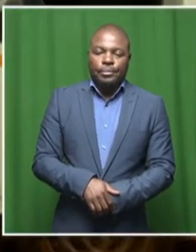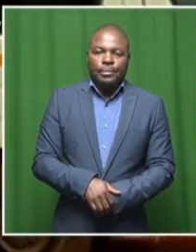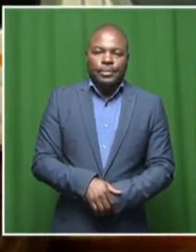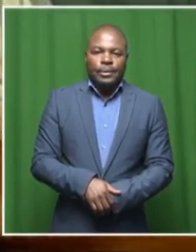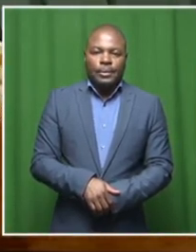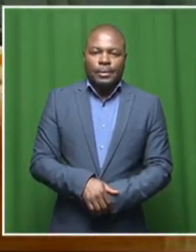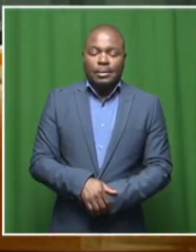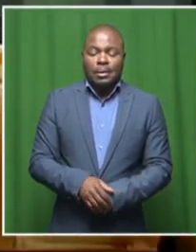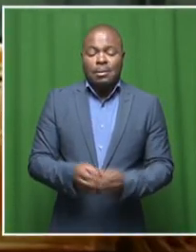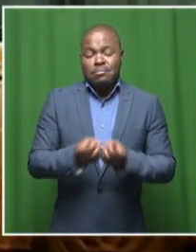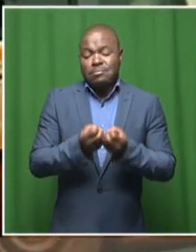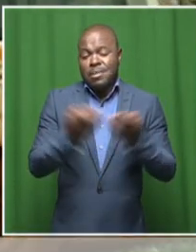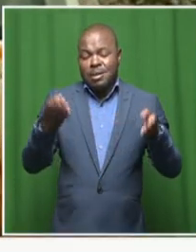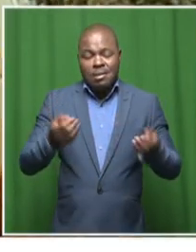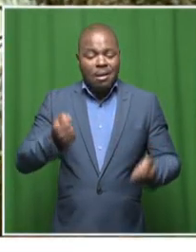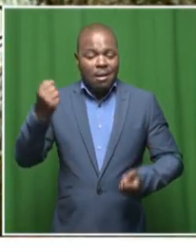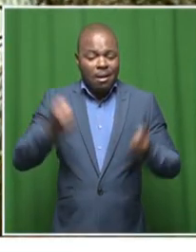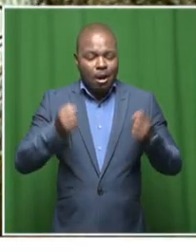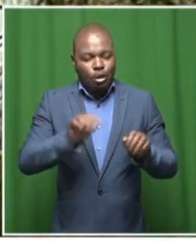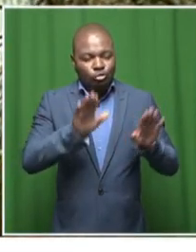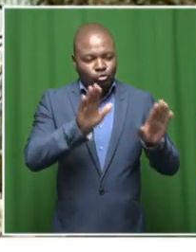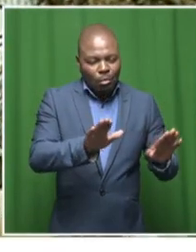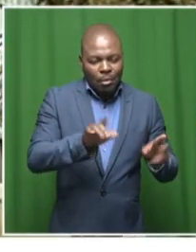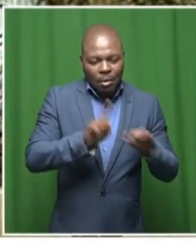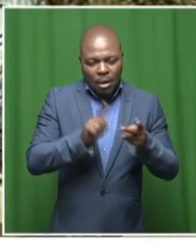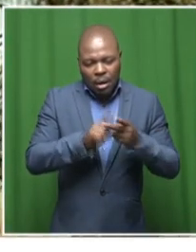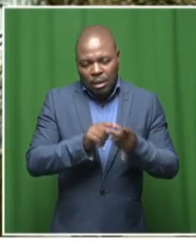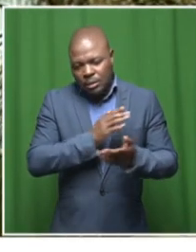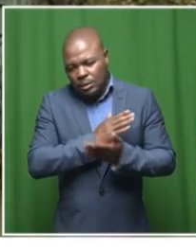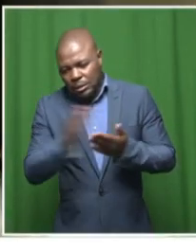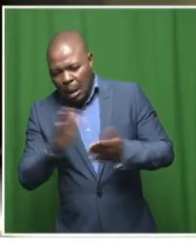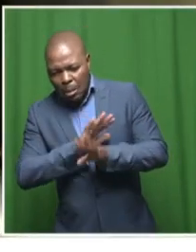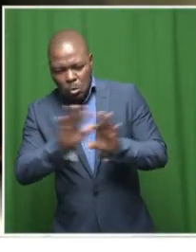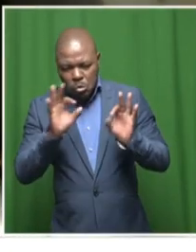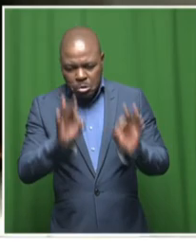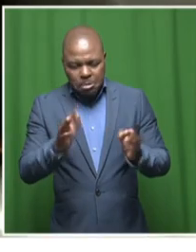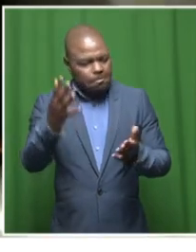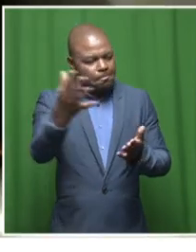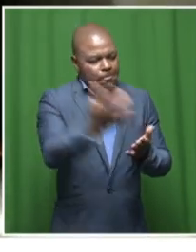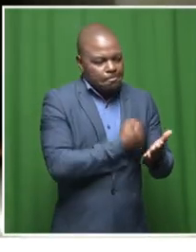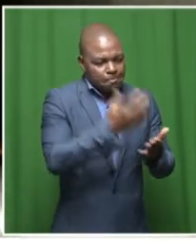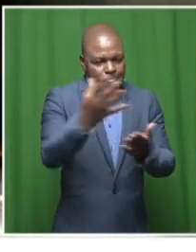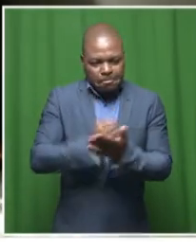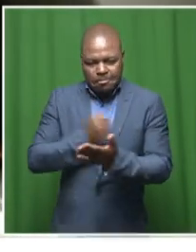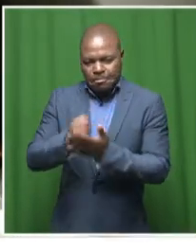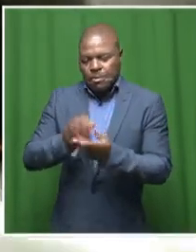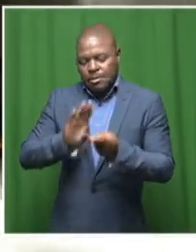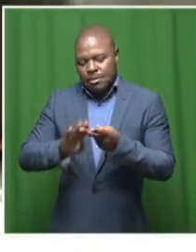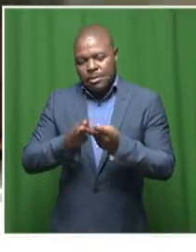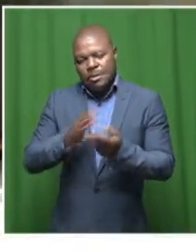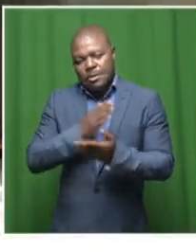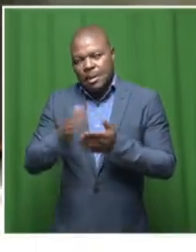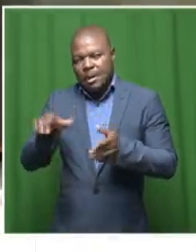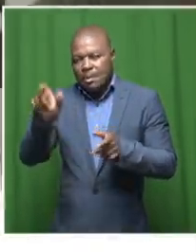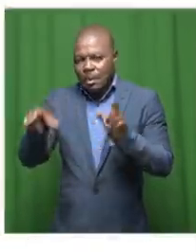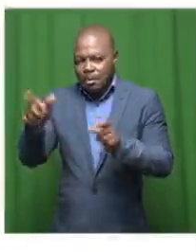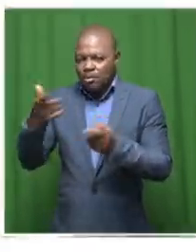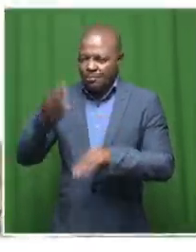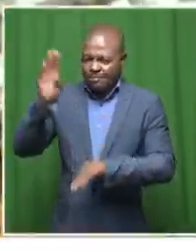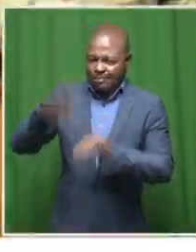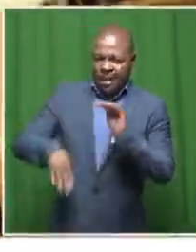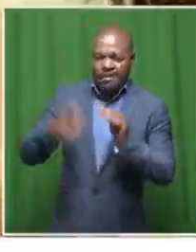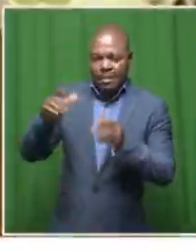Scores of vehicles were stopped and several unruly ones were impounded. Several motorists were fined for various traffic